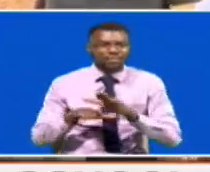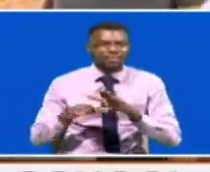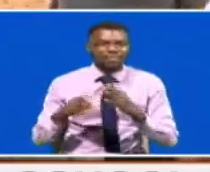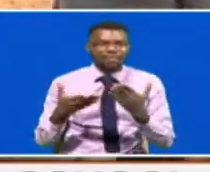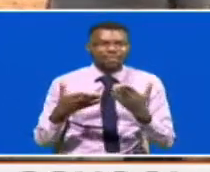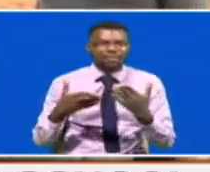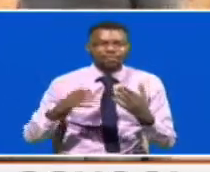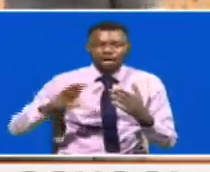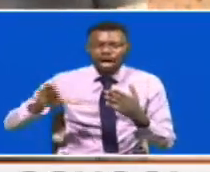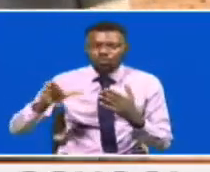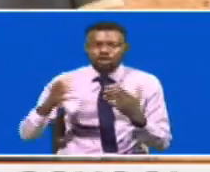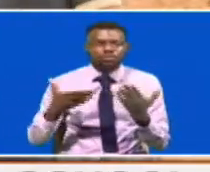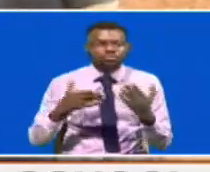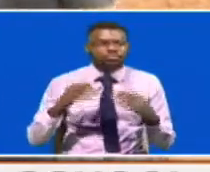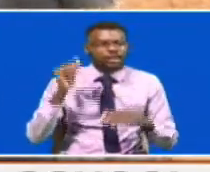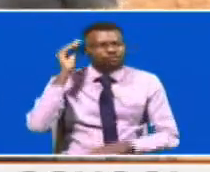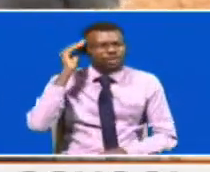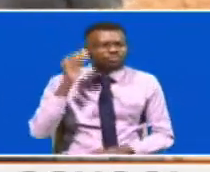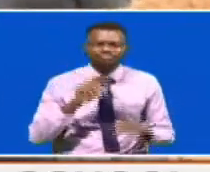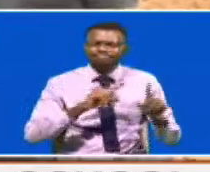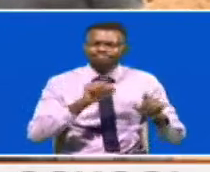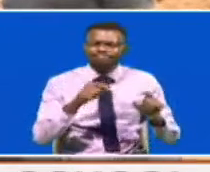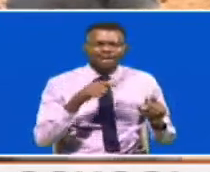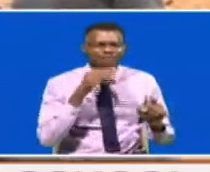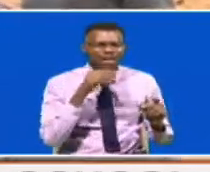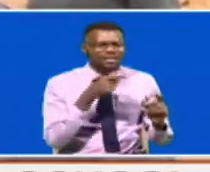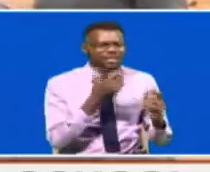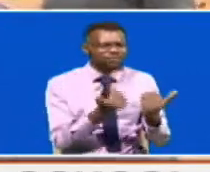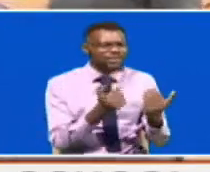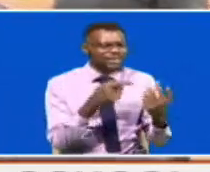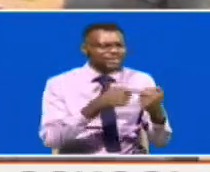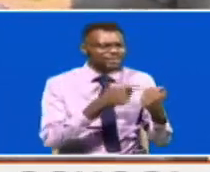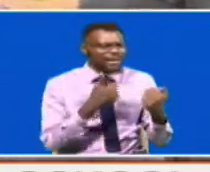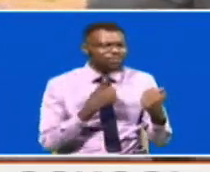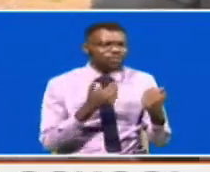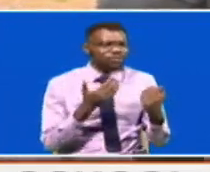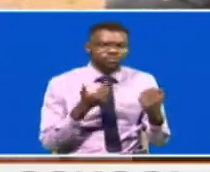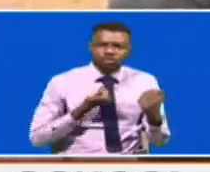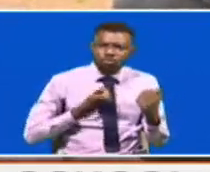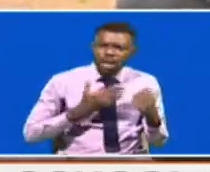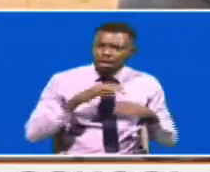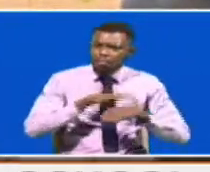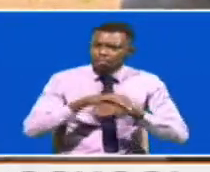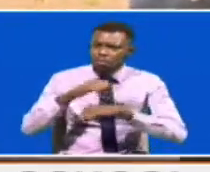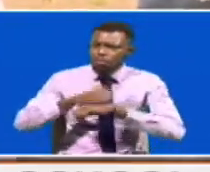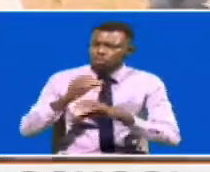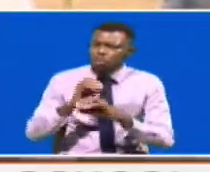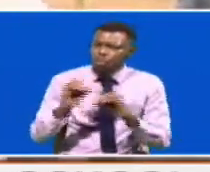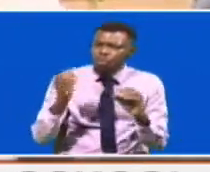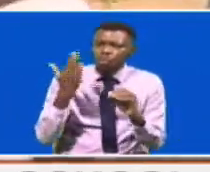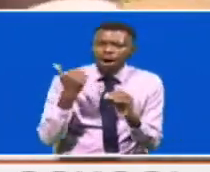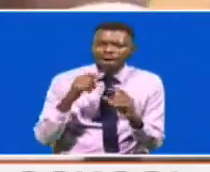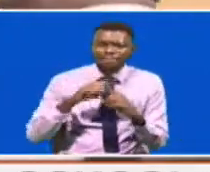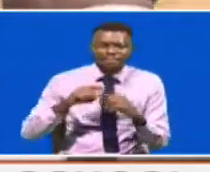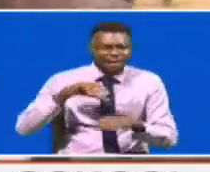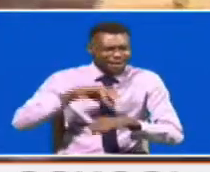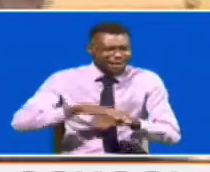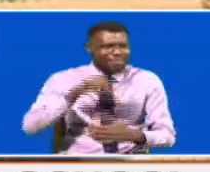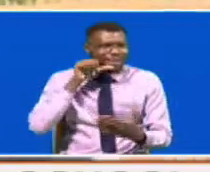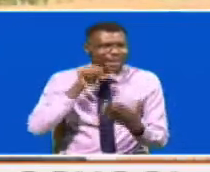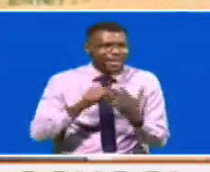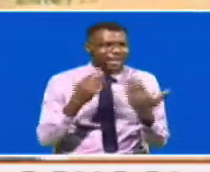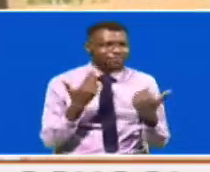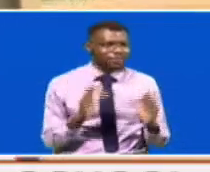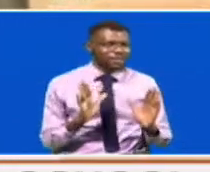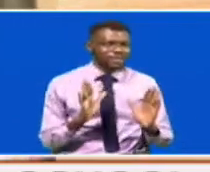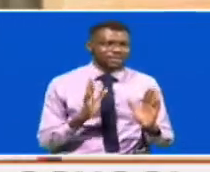questioned the father of six for failing to take his daughter to school even after she secured a form one place for her at the